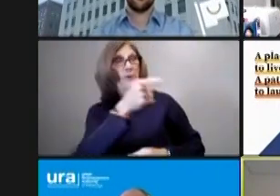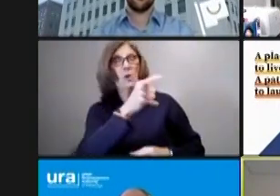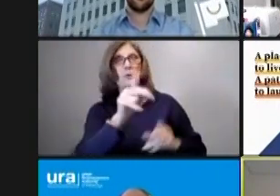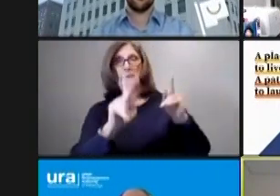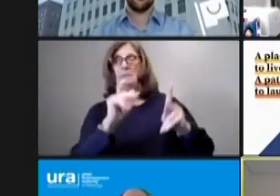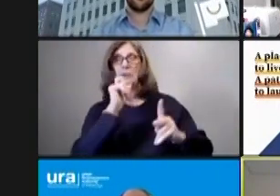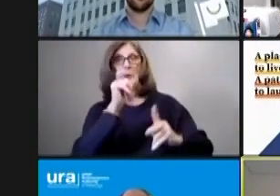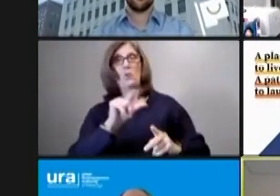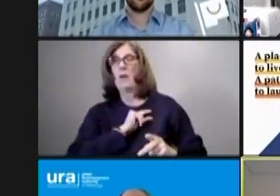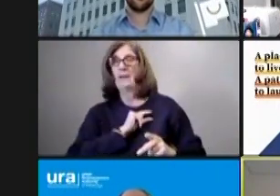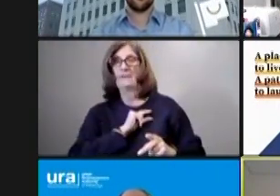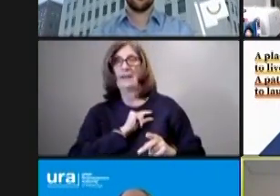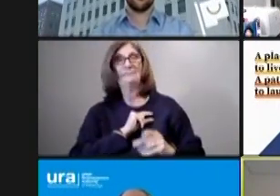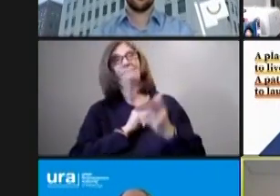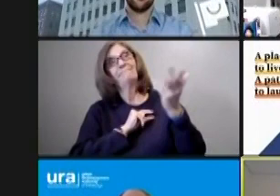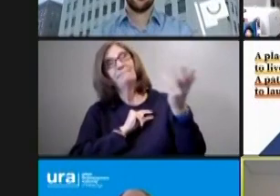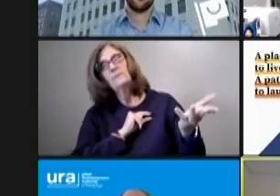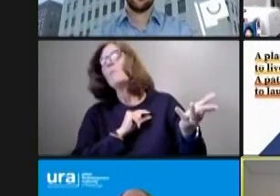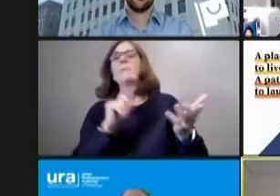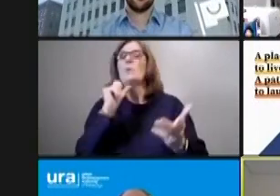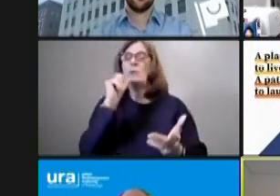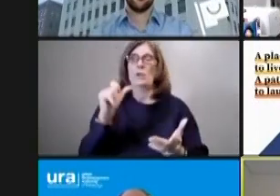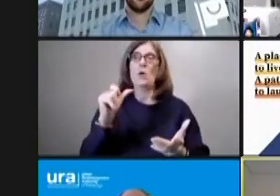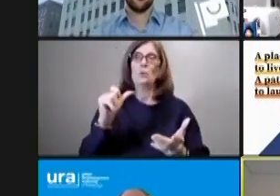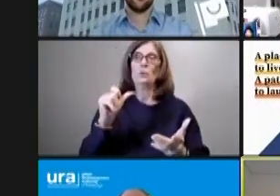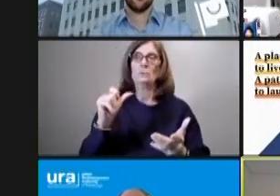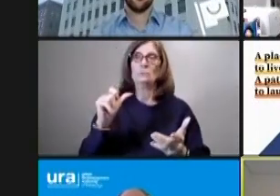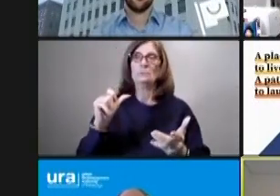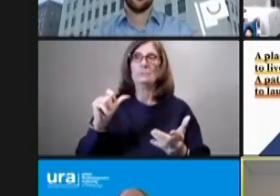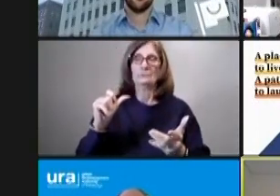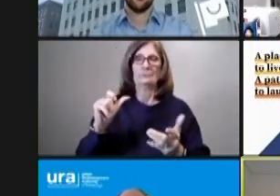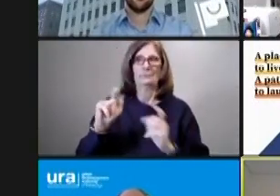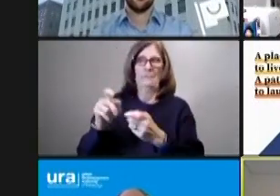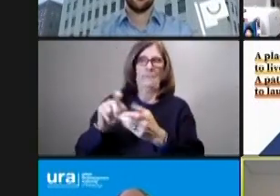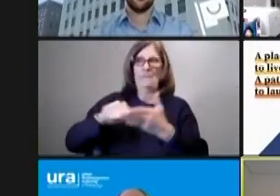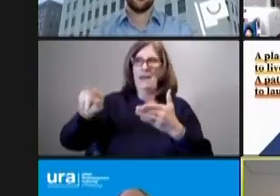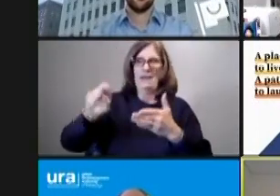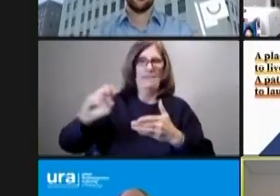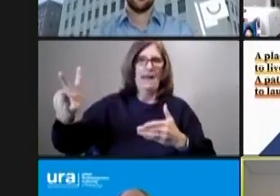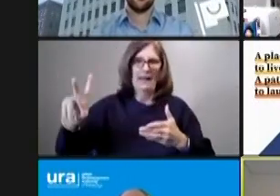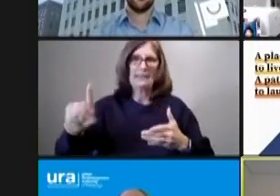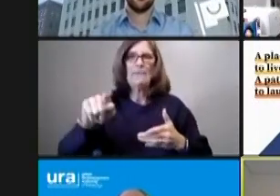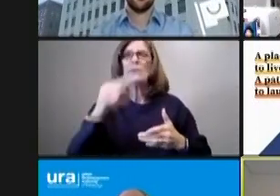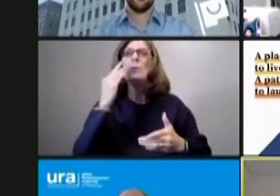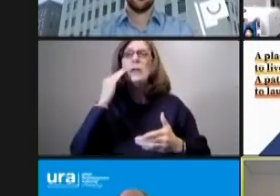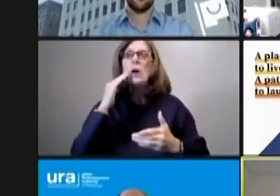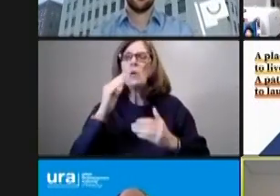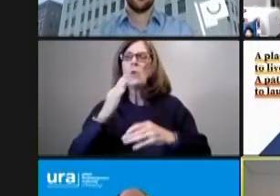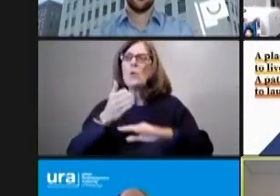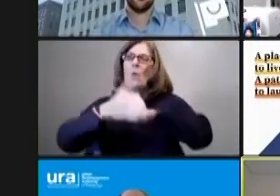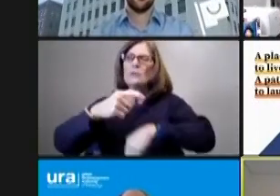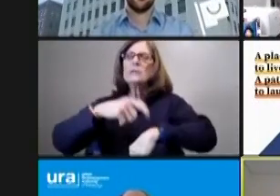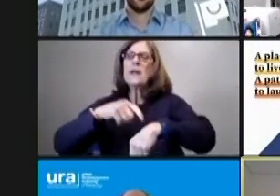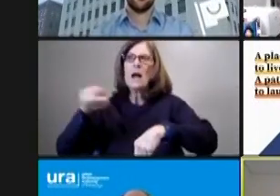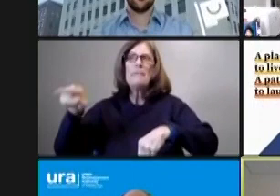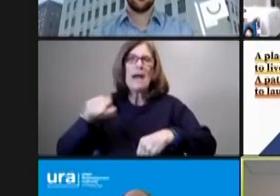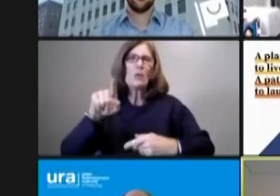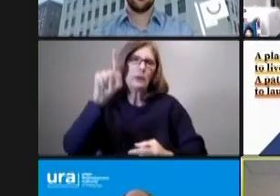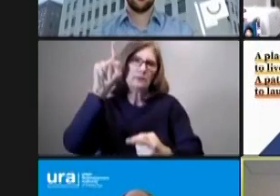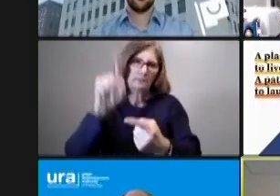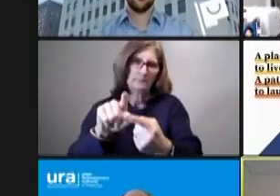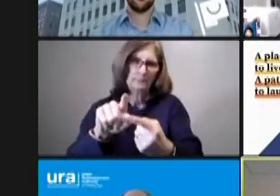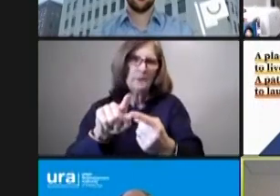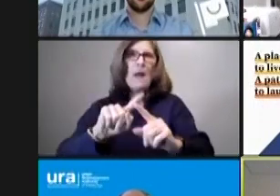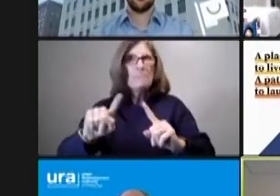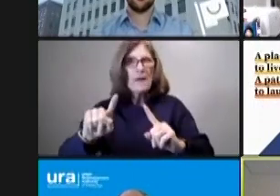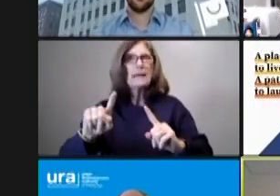fund will not be reimbursed. So this is not a dollar for dollar. We know that eventually over time, this fund will be exhausted, though we believe that that will